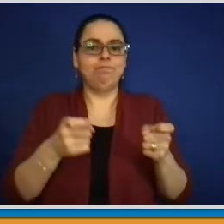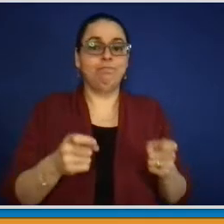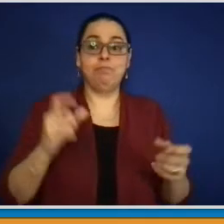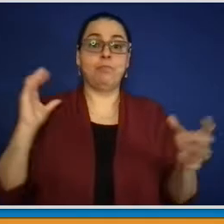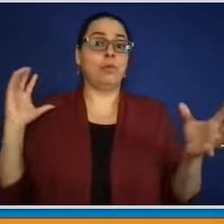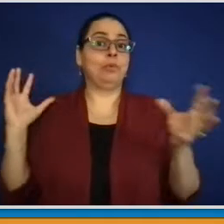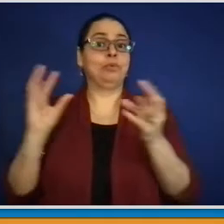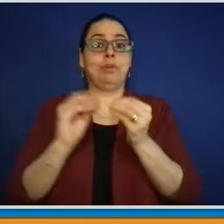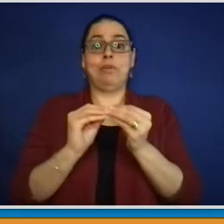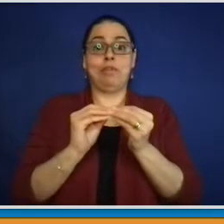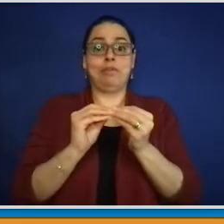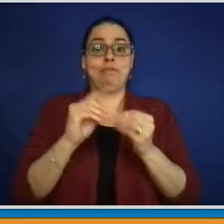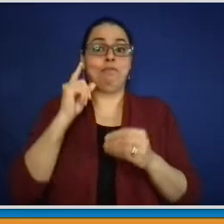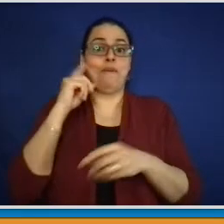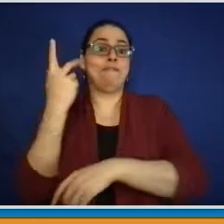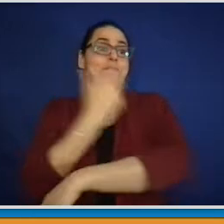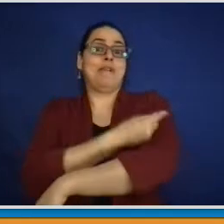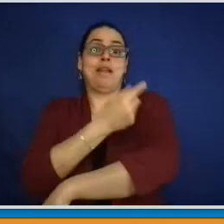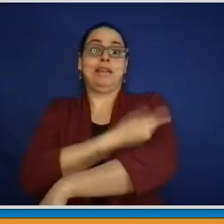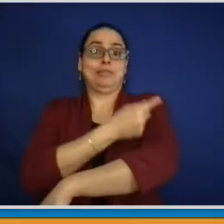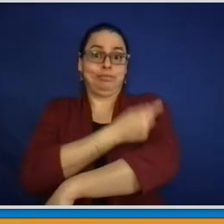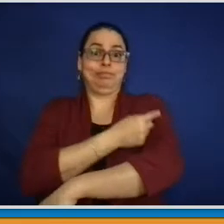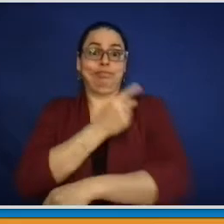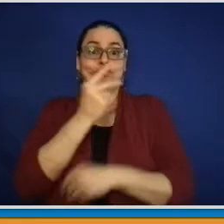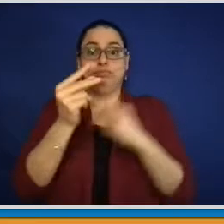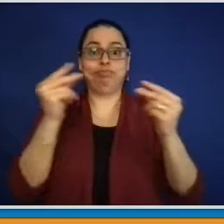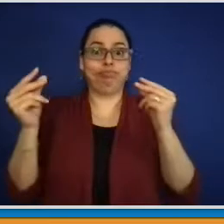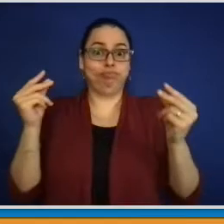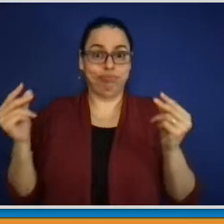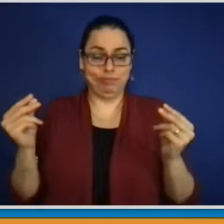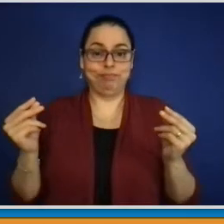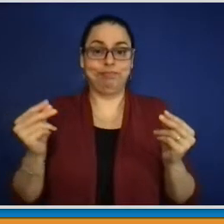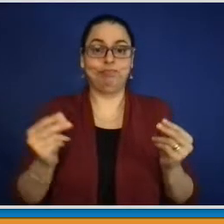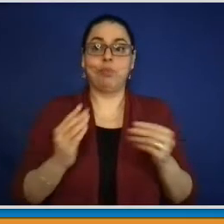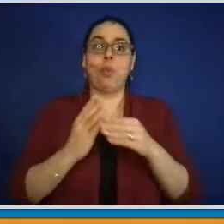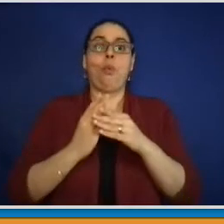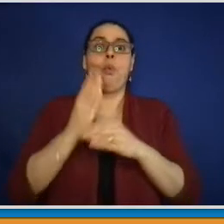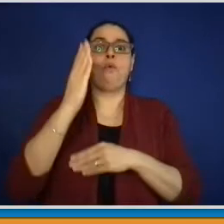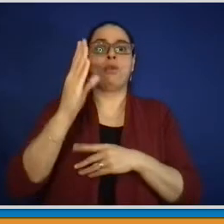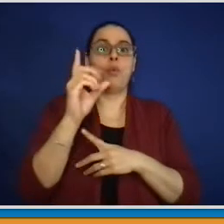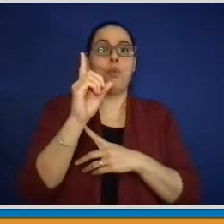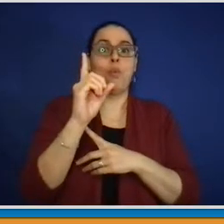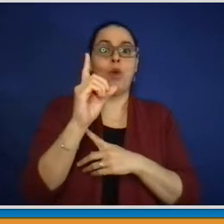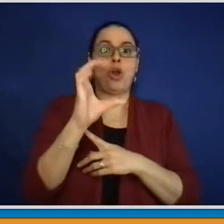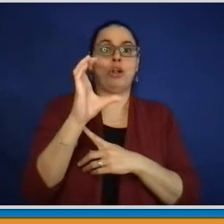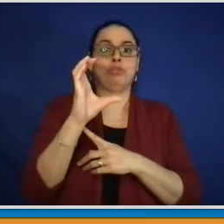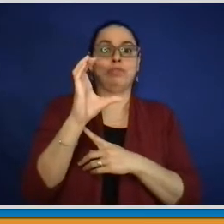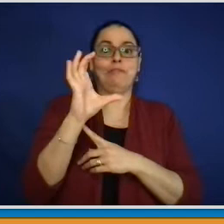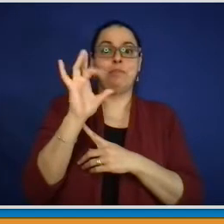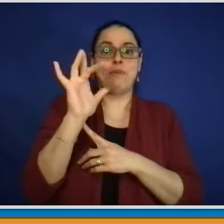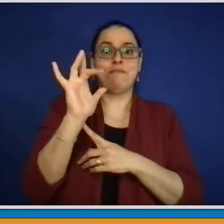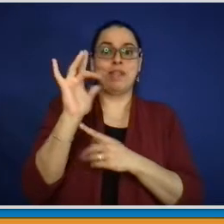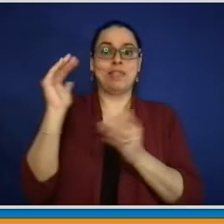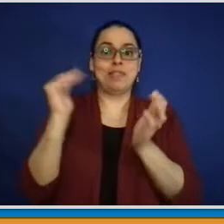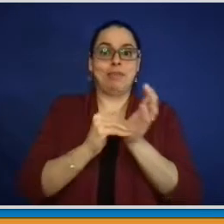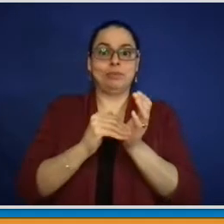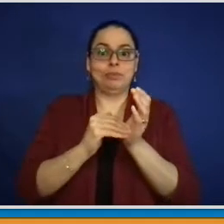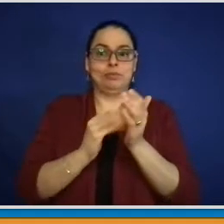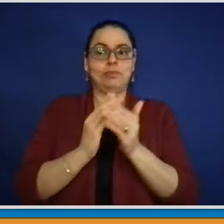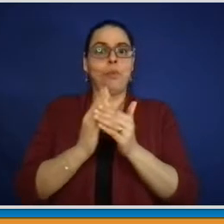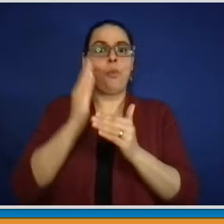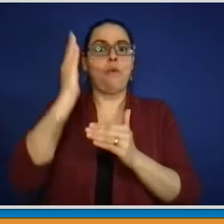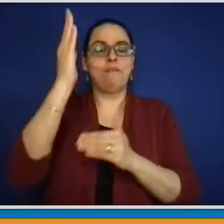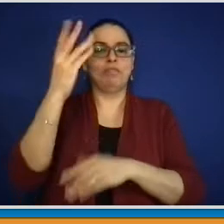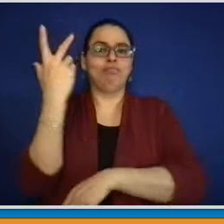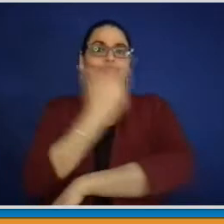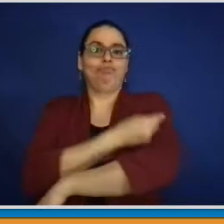125,000 vaccinations. That is a significant amount. The county center has been up now for 2 months, vaccinating probably 7 days a week,